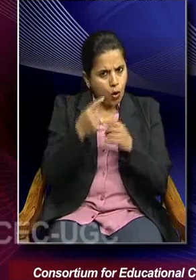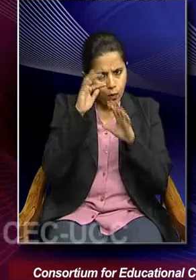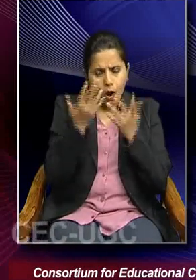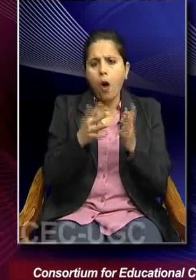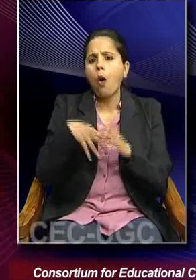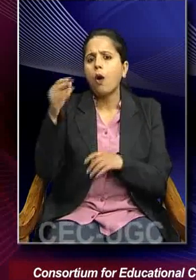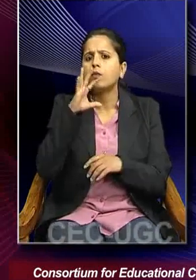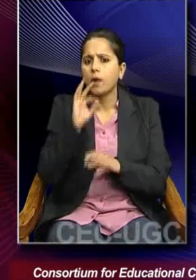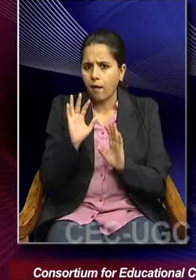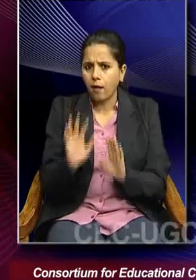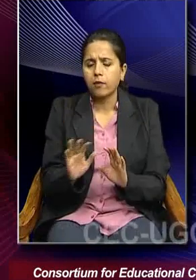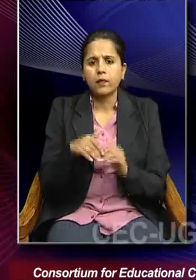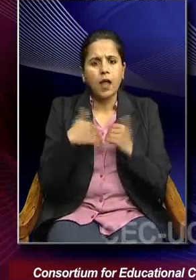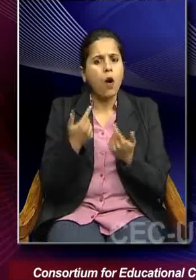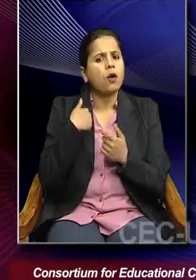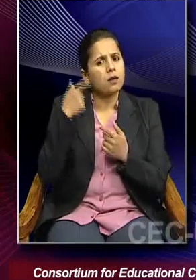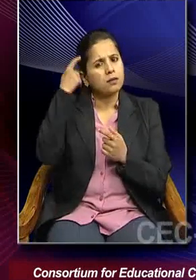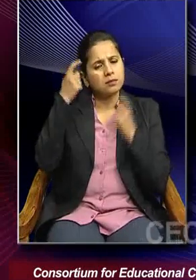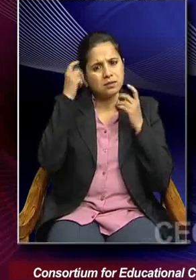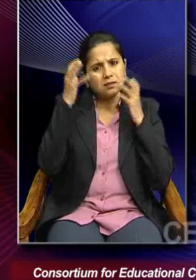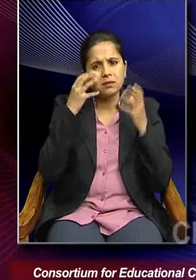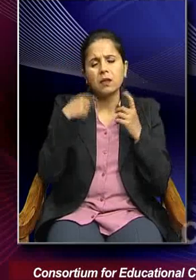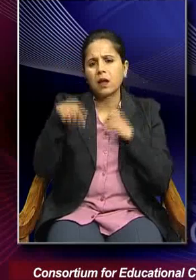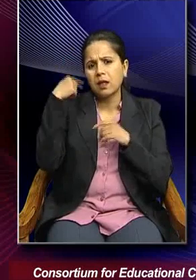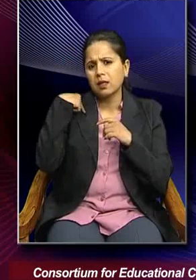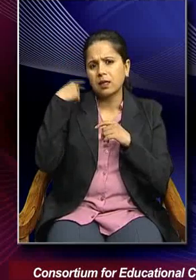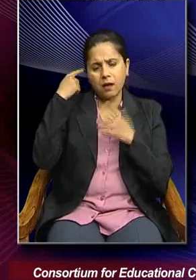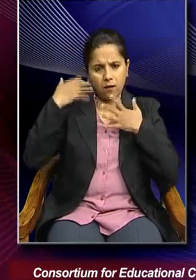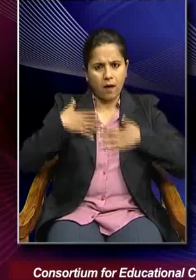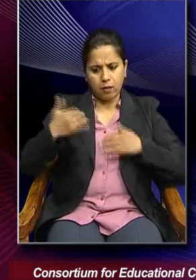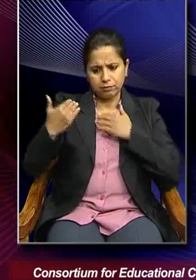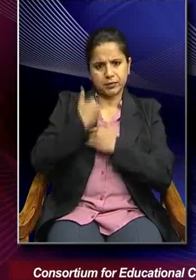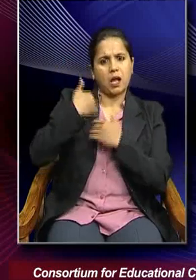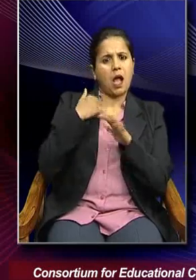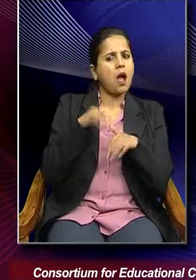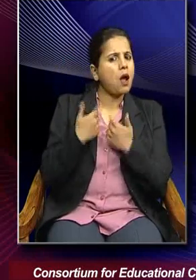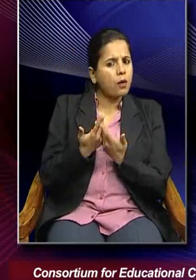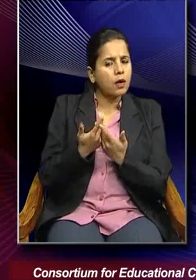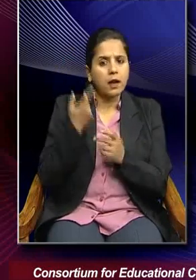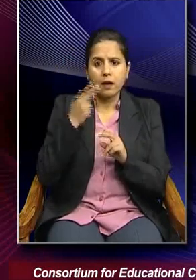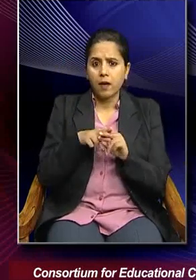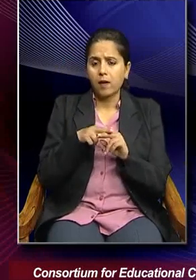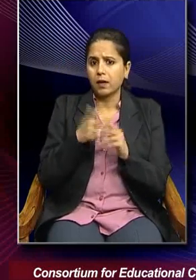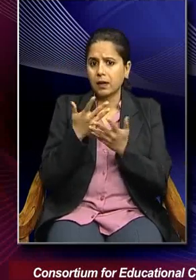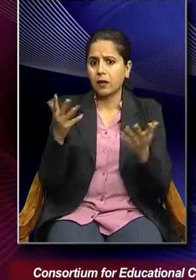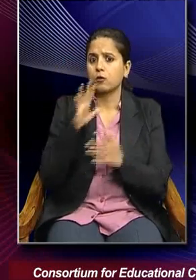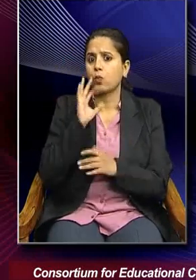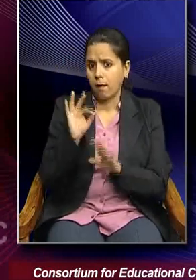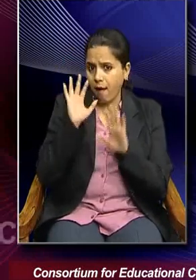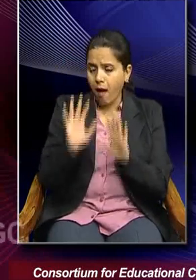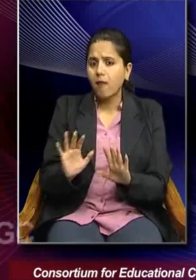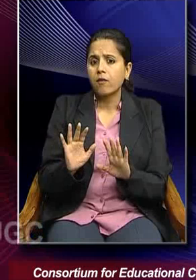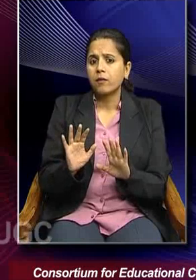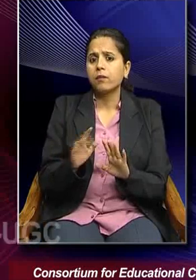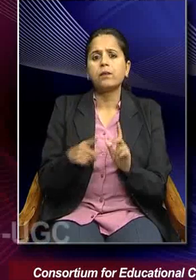How can the corporeal mind affect the physical body? If things exist, what